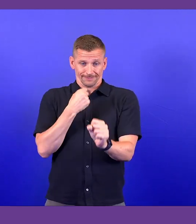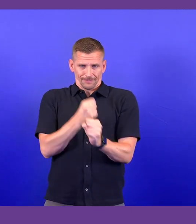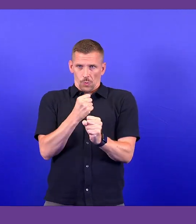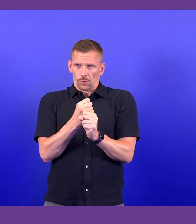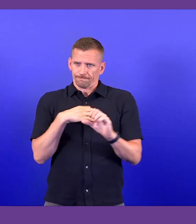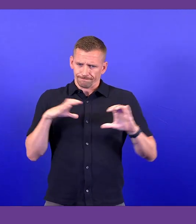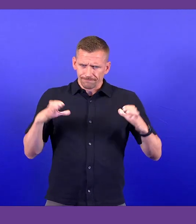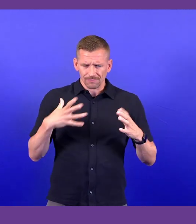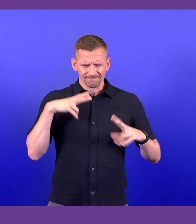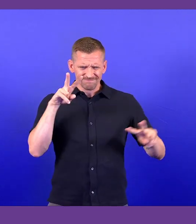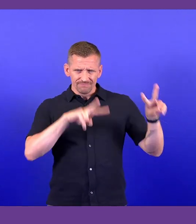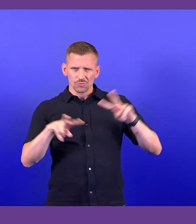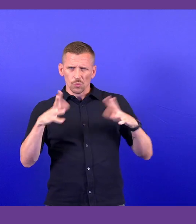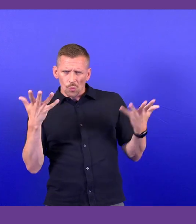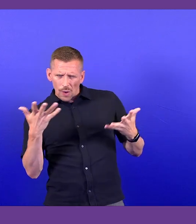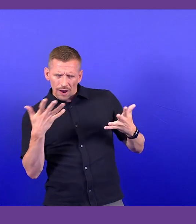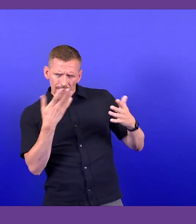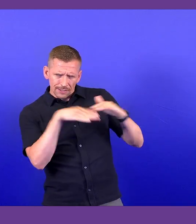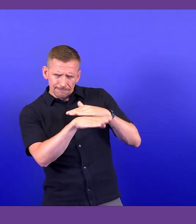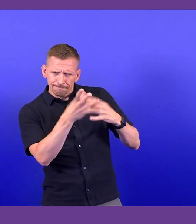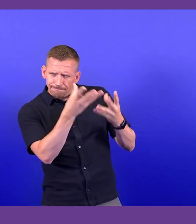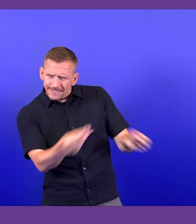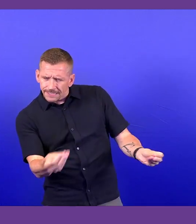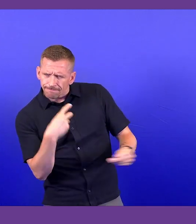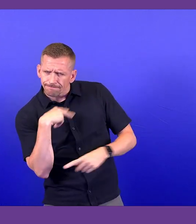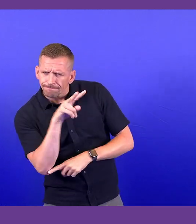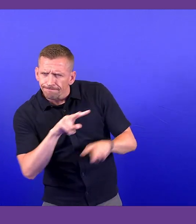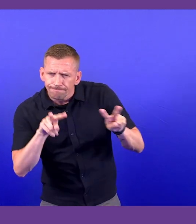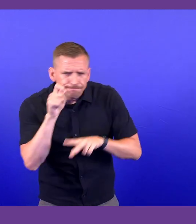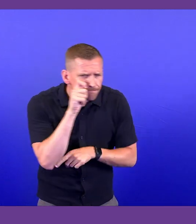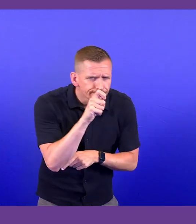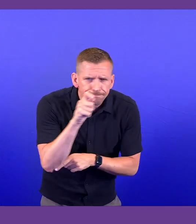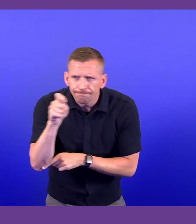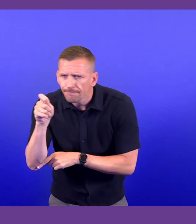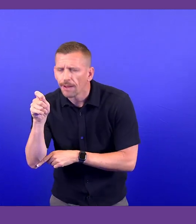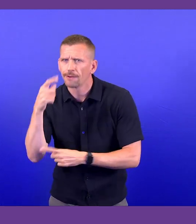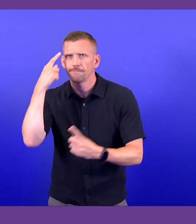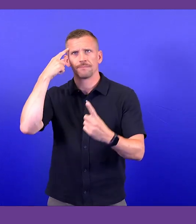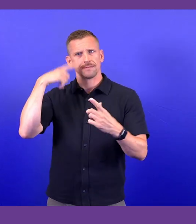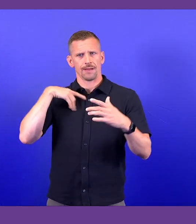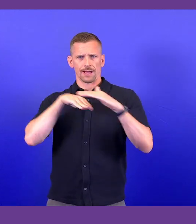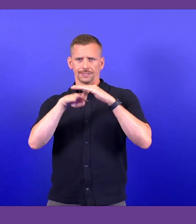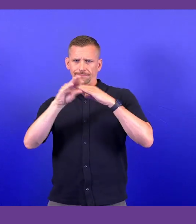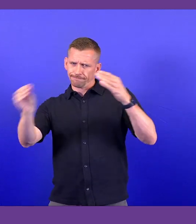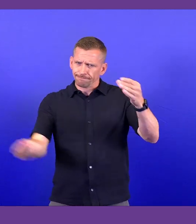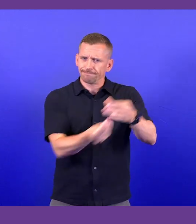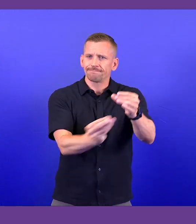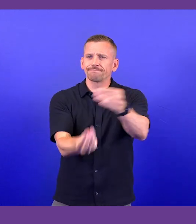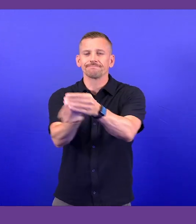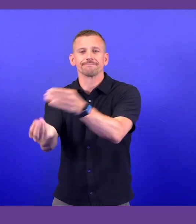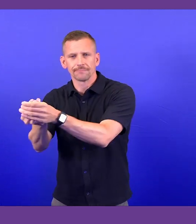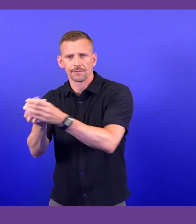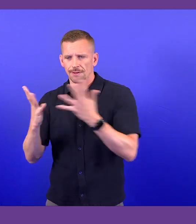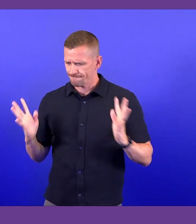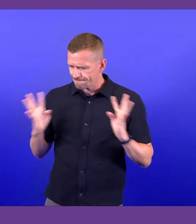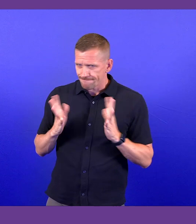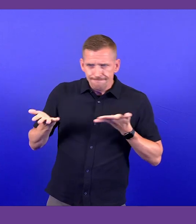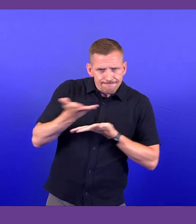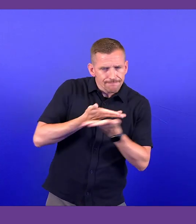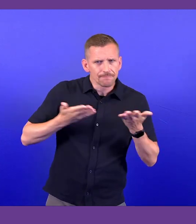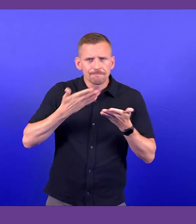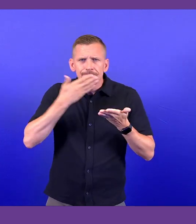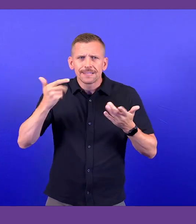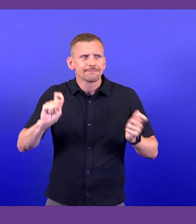and needs, promote accessibility, so basically set up a forum to exchange about best practices and